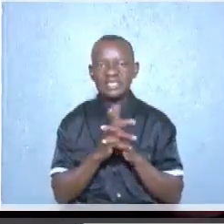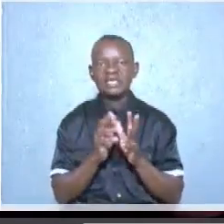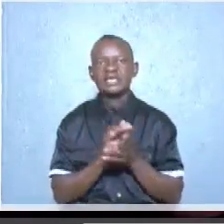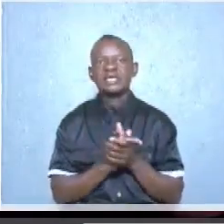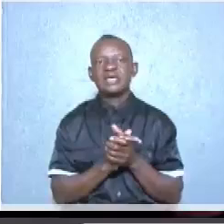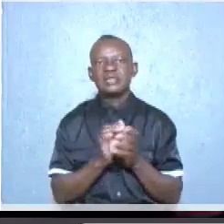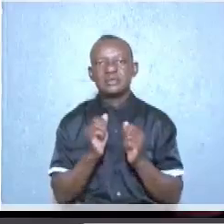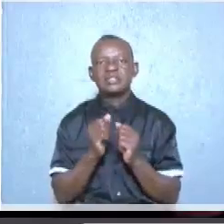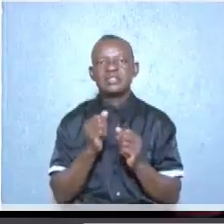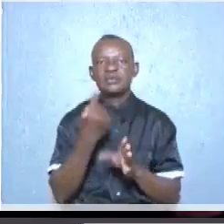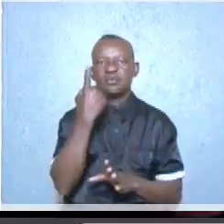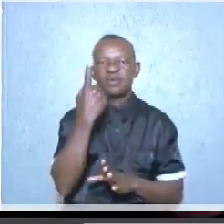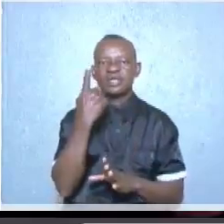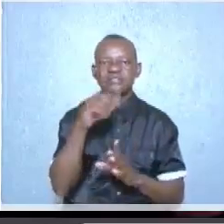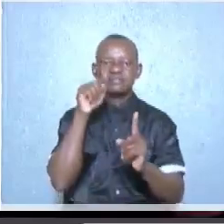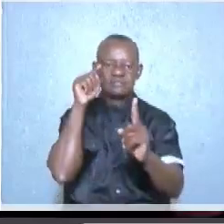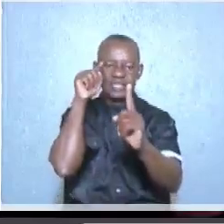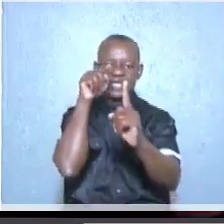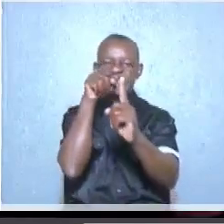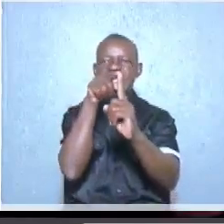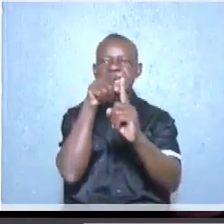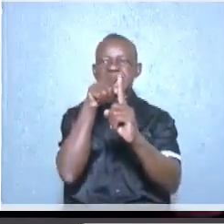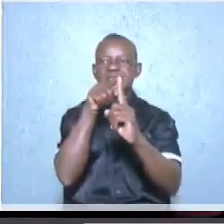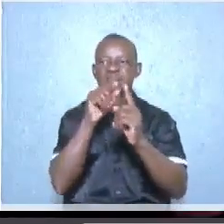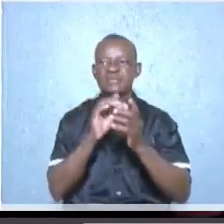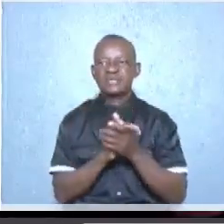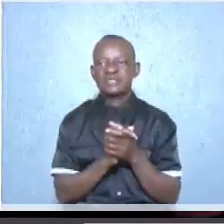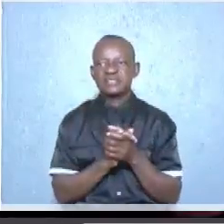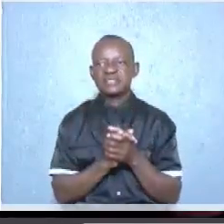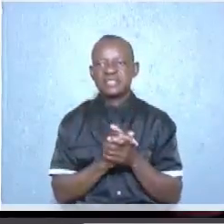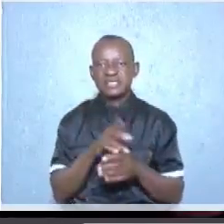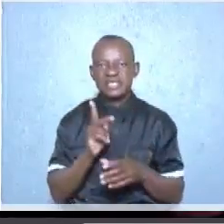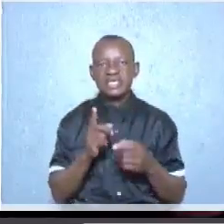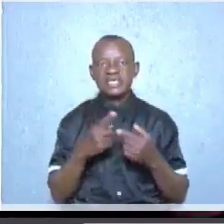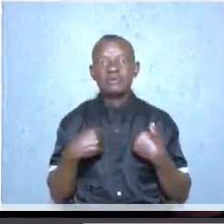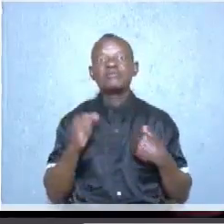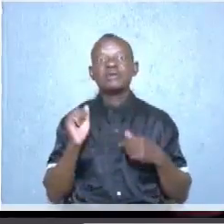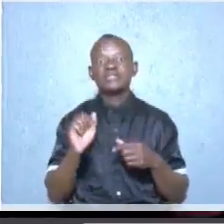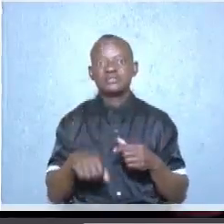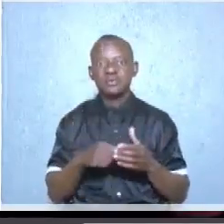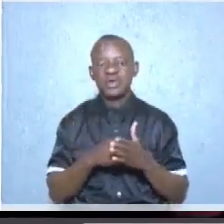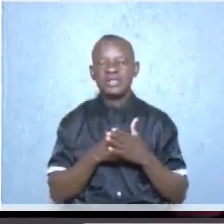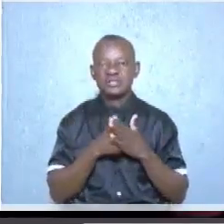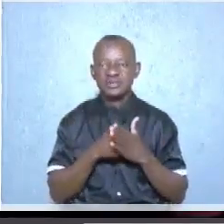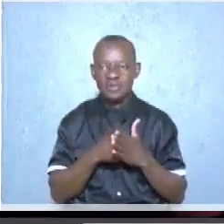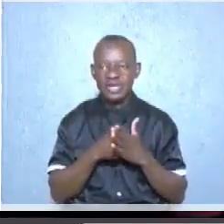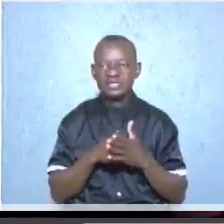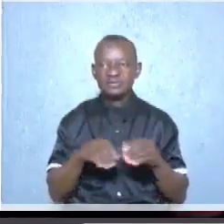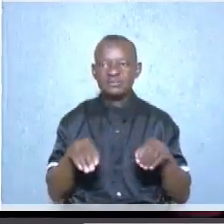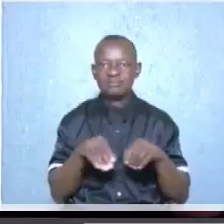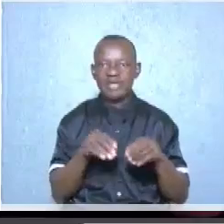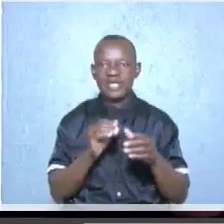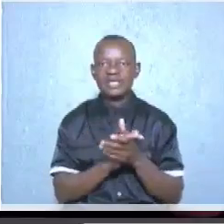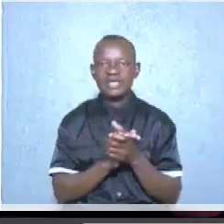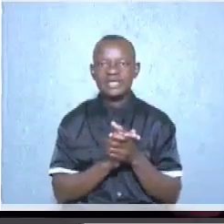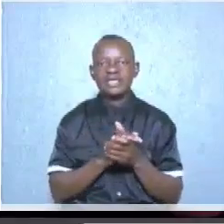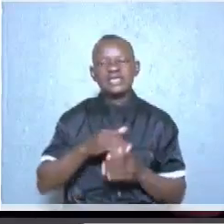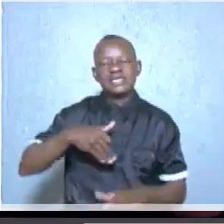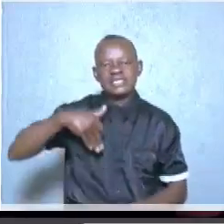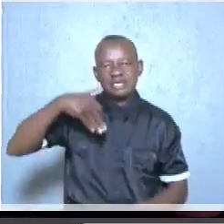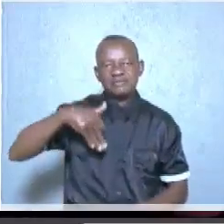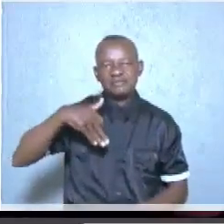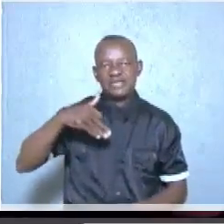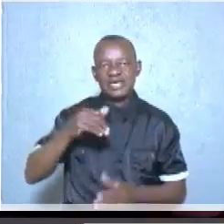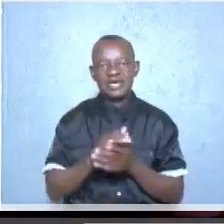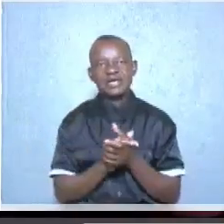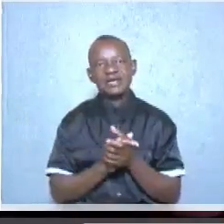make Namibia a better place. Let's take hands and make Namibia what we want it to be, the Africa that everyone wants. So, the